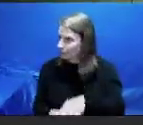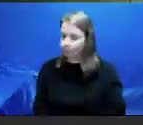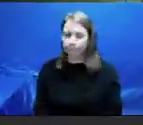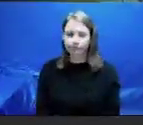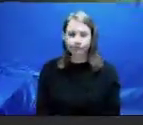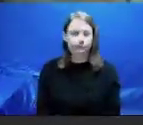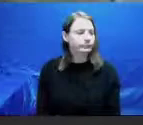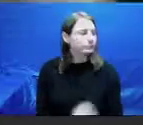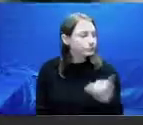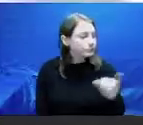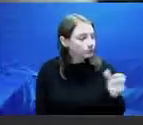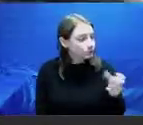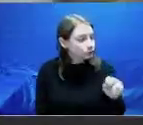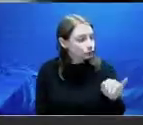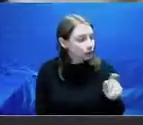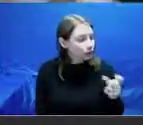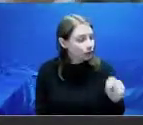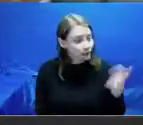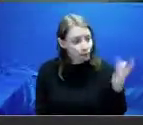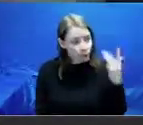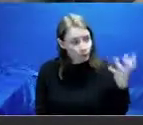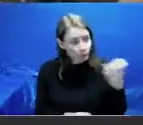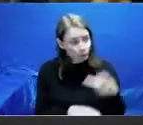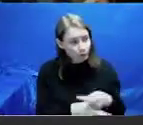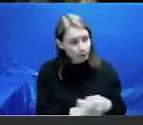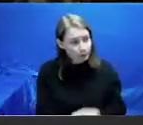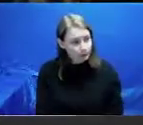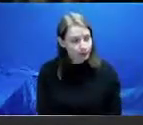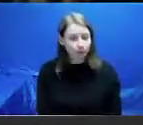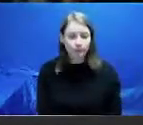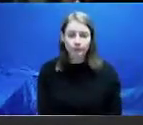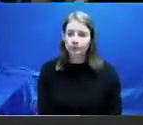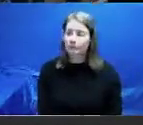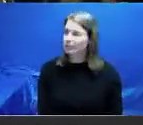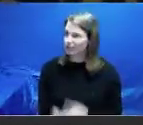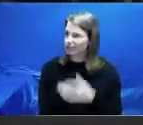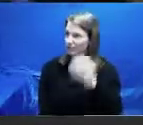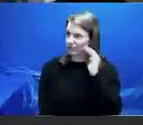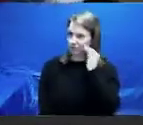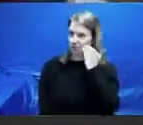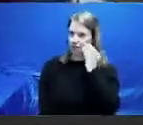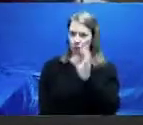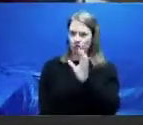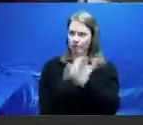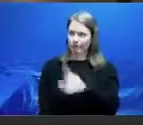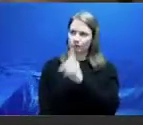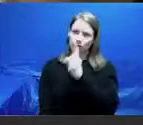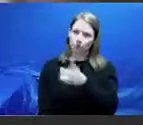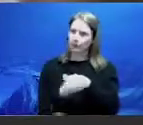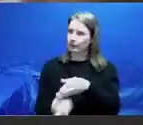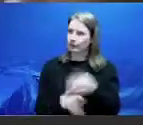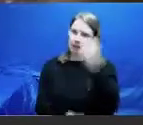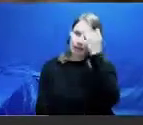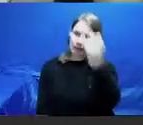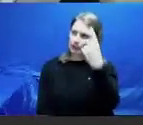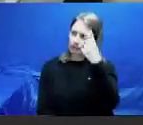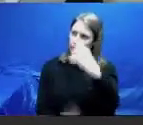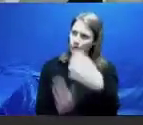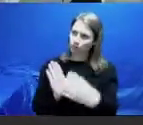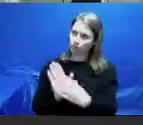Jonathan, why do you want to keep it? I'm gonna keep it because it's mostly the whole main idea of this passage.